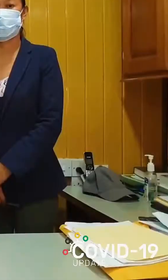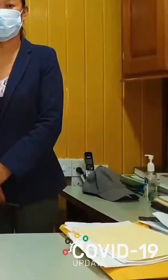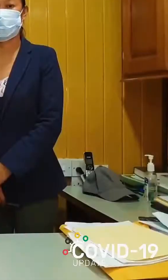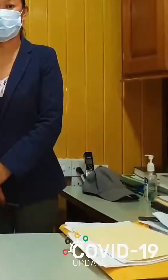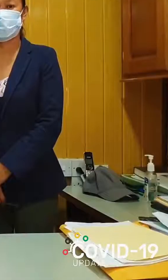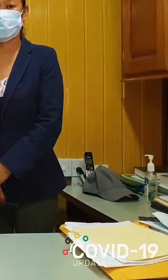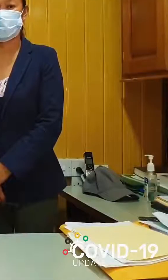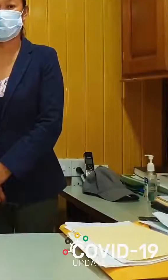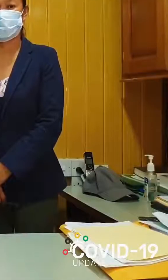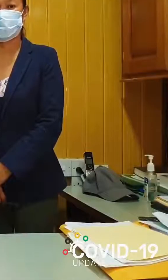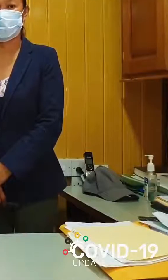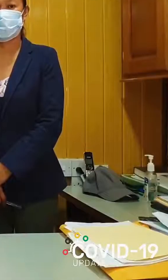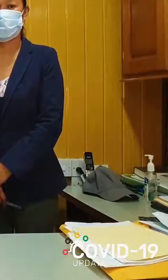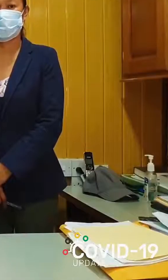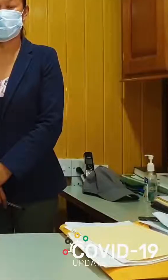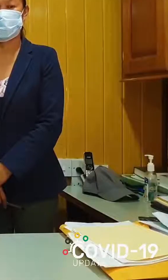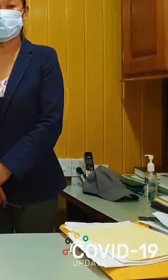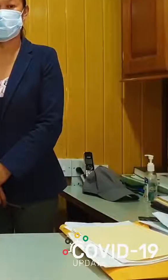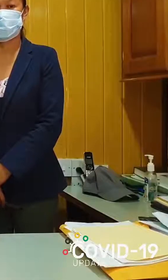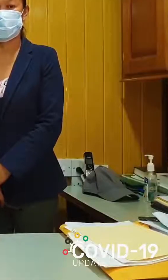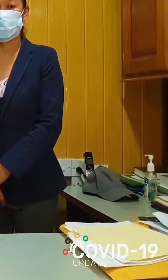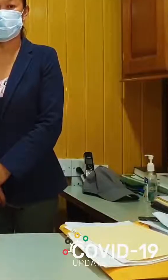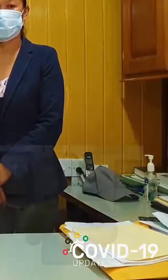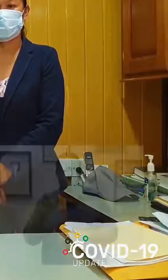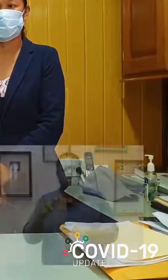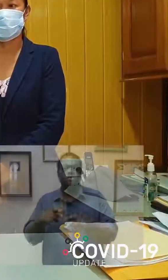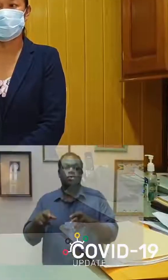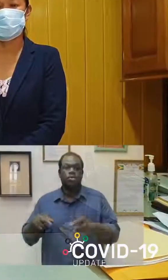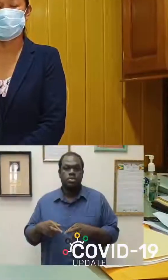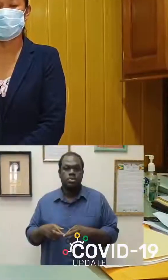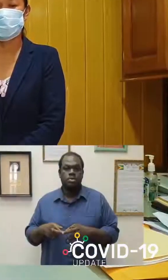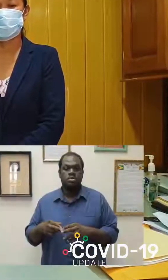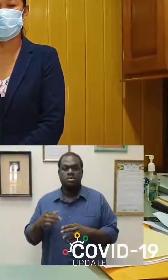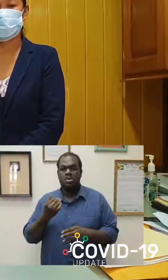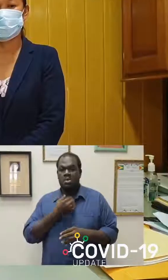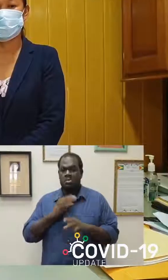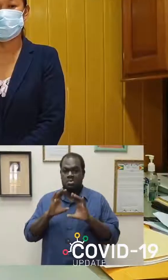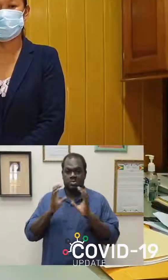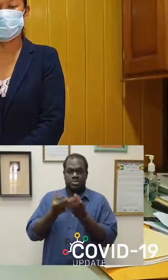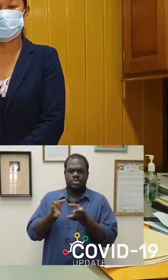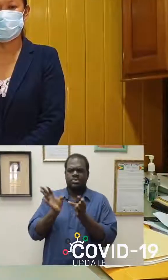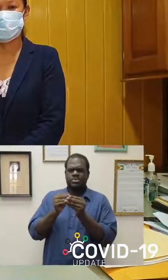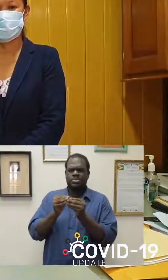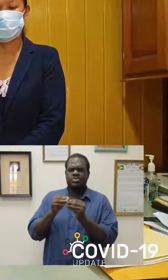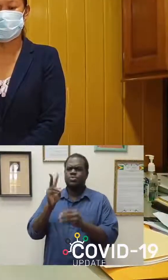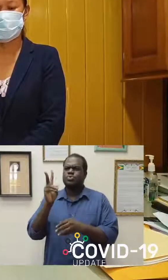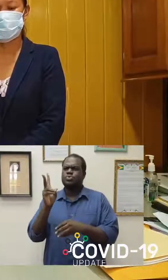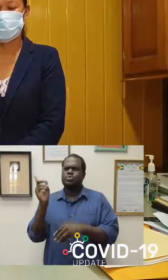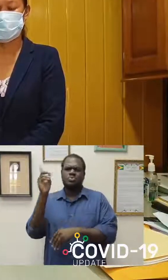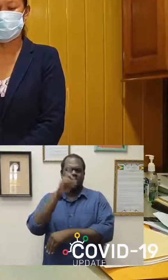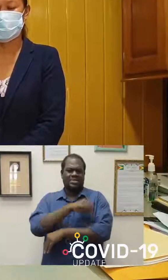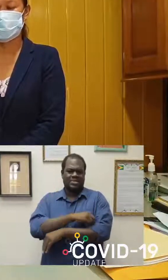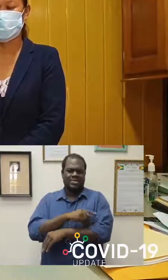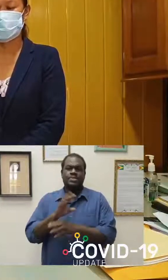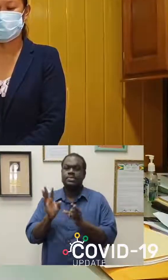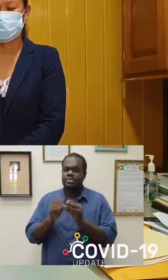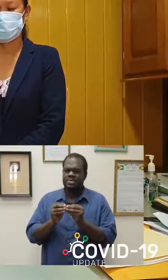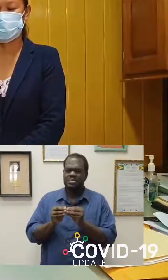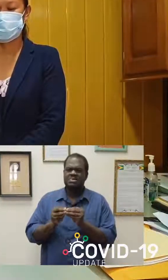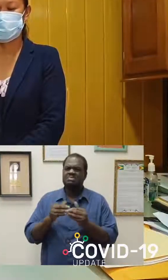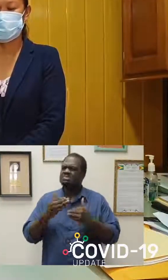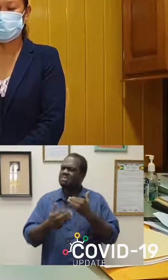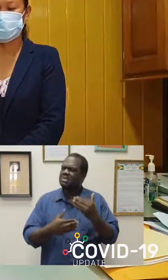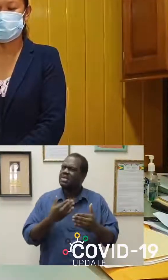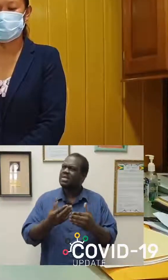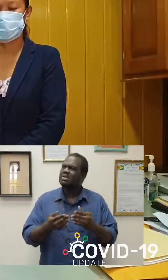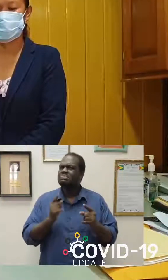I'm the co-chairman of the Regional Health Emergency Committee. The committee meets every 48 hours to discuss, deliberate,